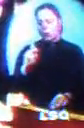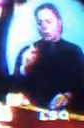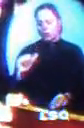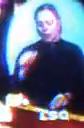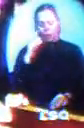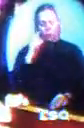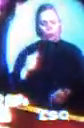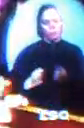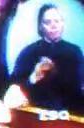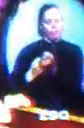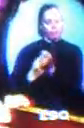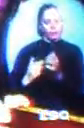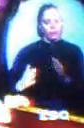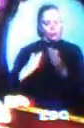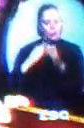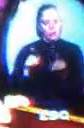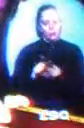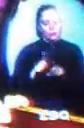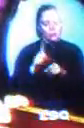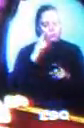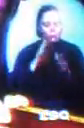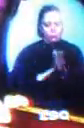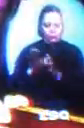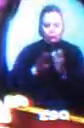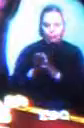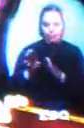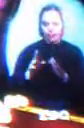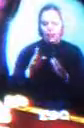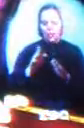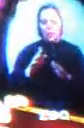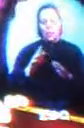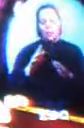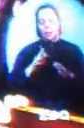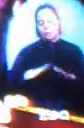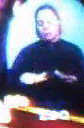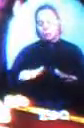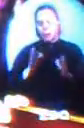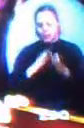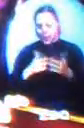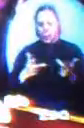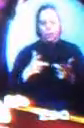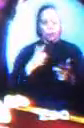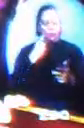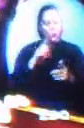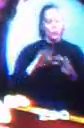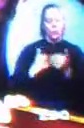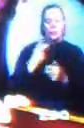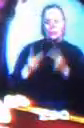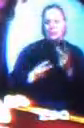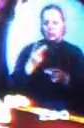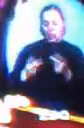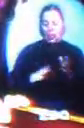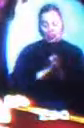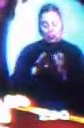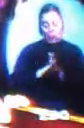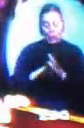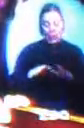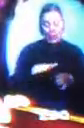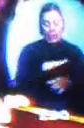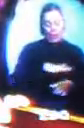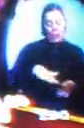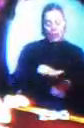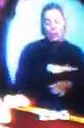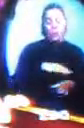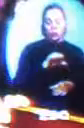spruce it up. There was a huge number of international visitors and huge number of media that would be not just at the summit site, but even hundreds of kilometers